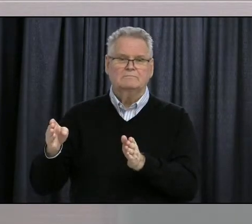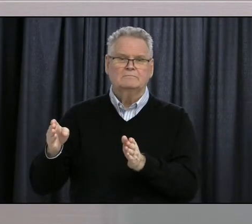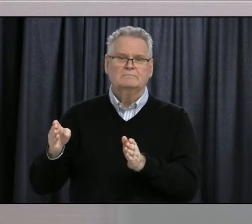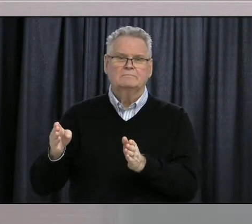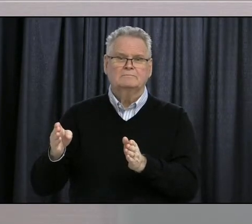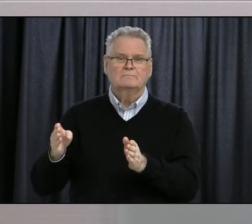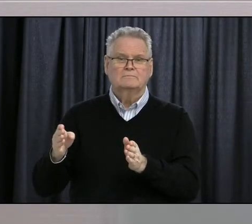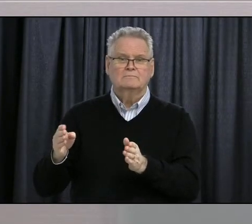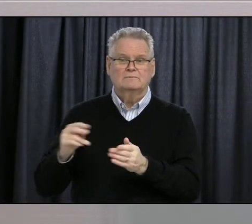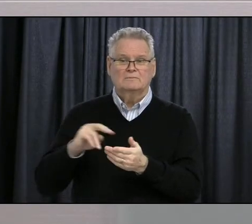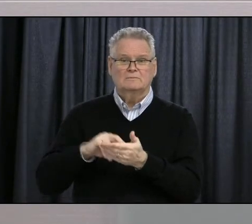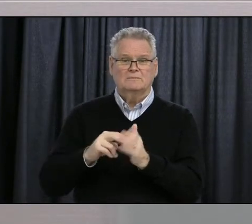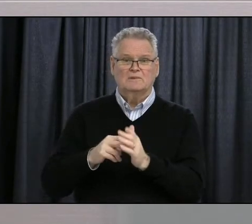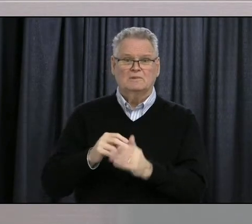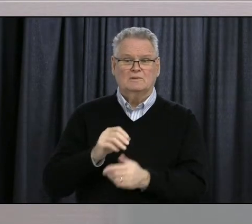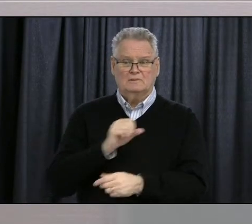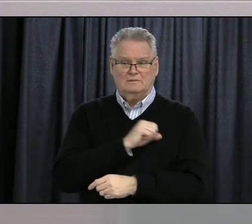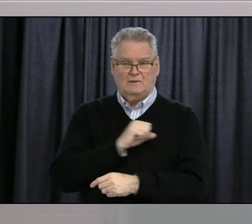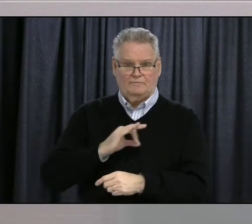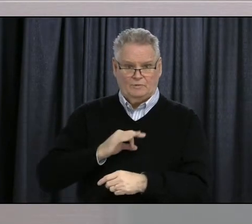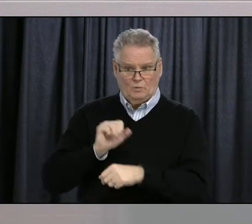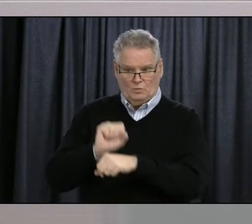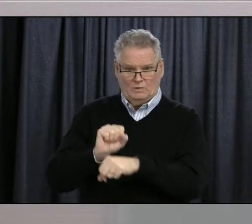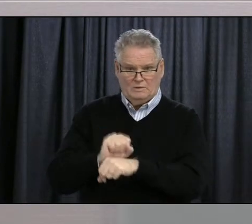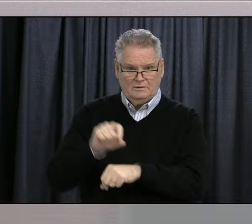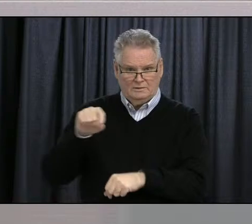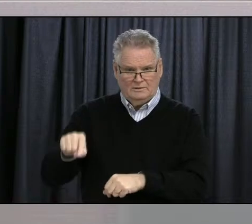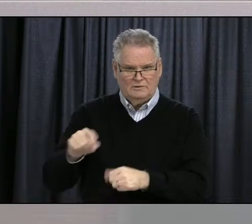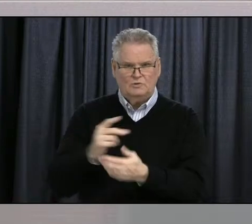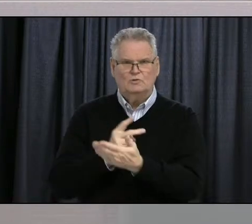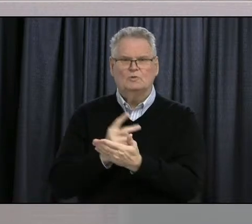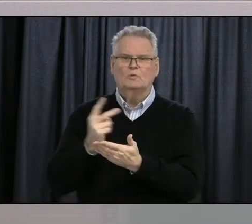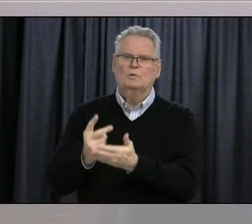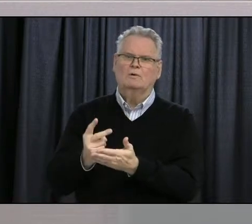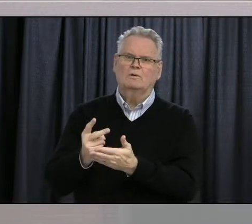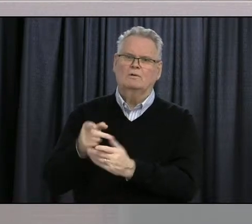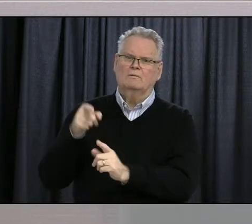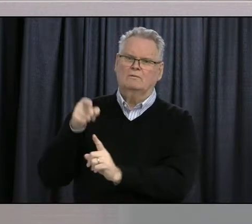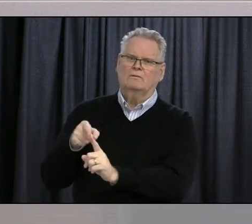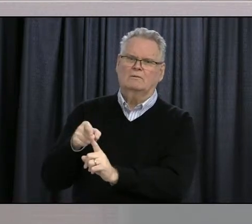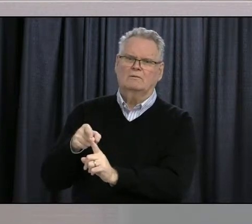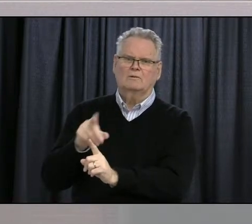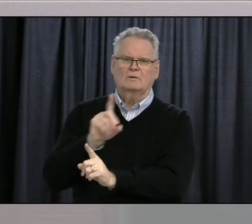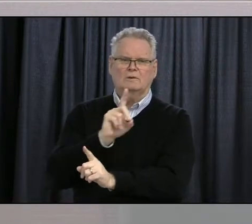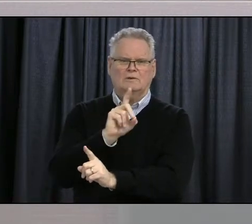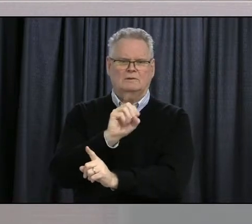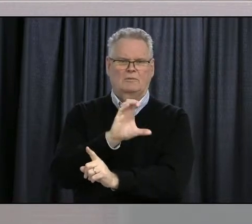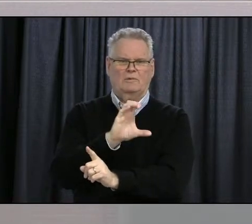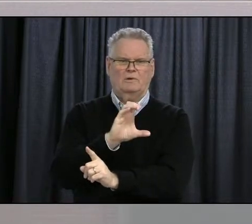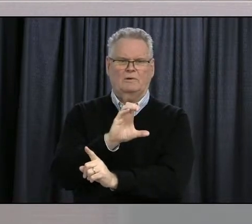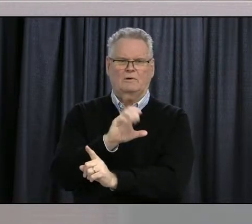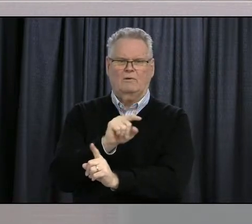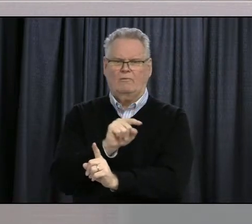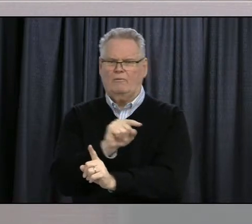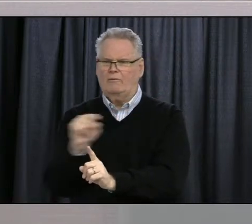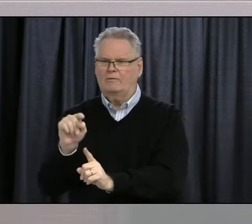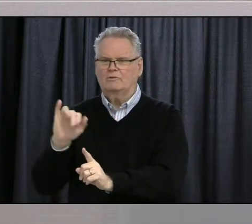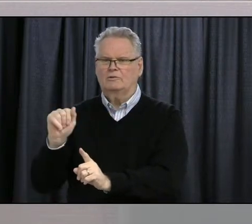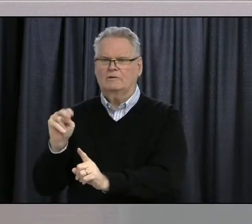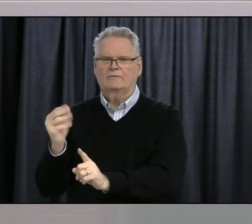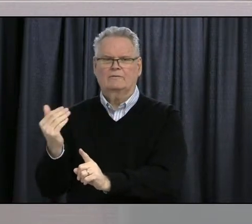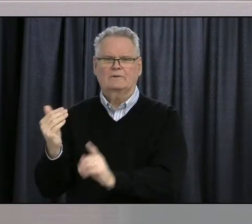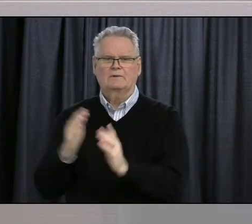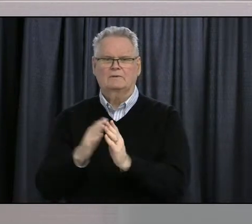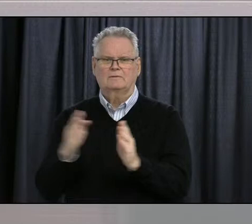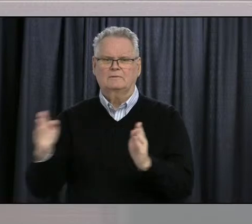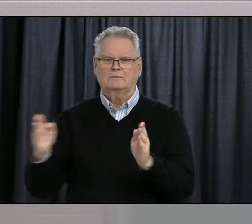did public health decide to go with that particular time slot, which is just a little bit longer than what the natural